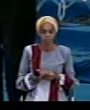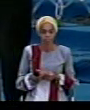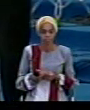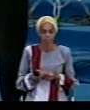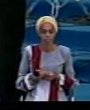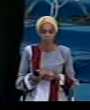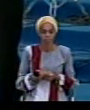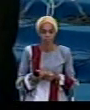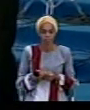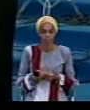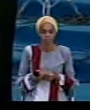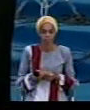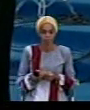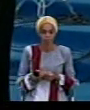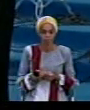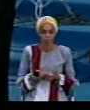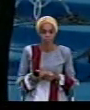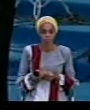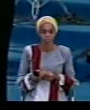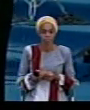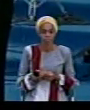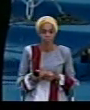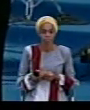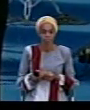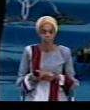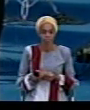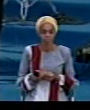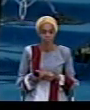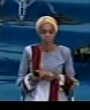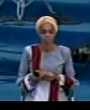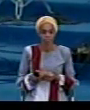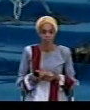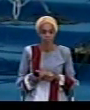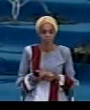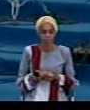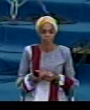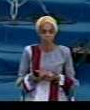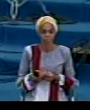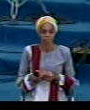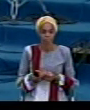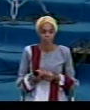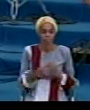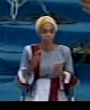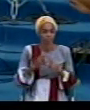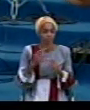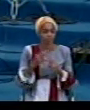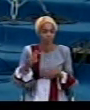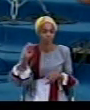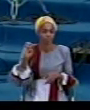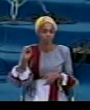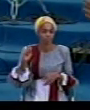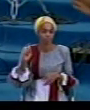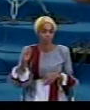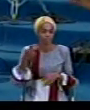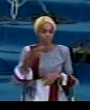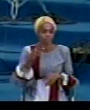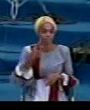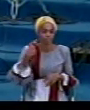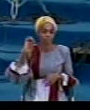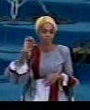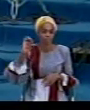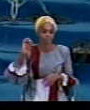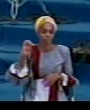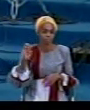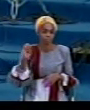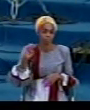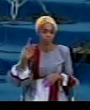Olodo. She's Mrs. Esther, as she has said. She's been suffering from chest pain